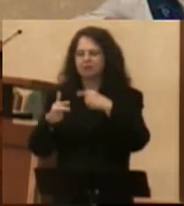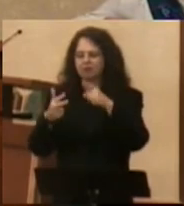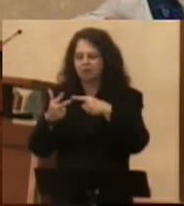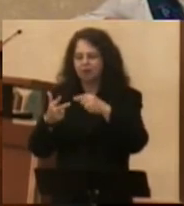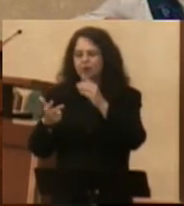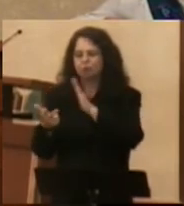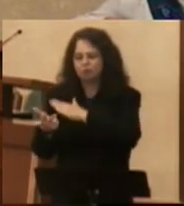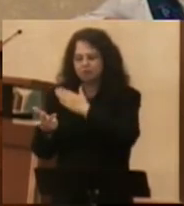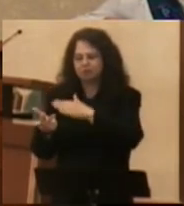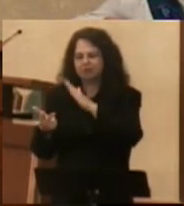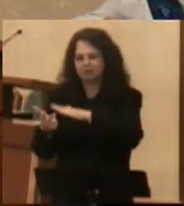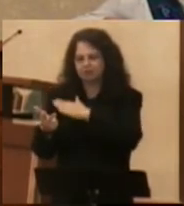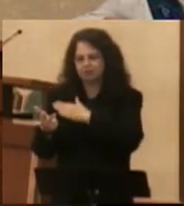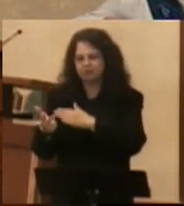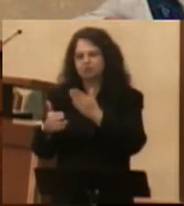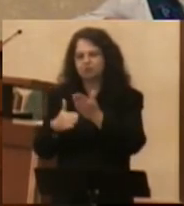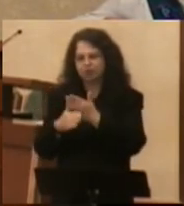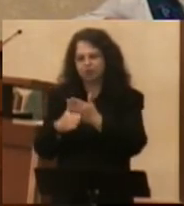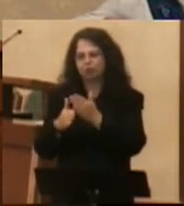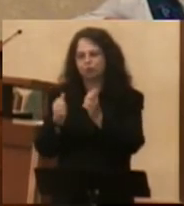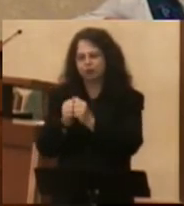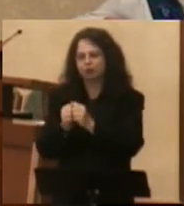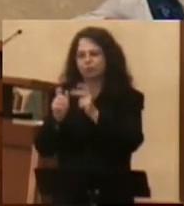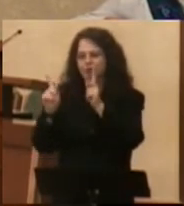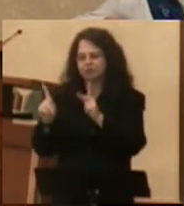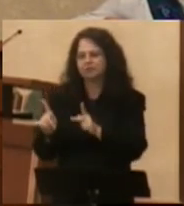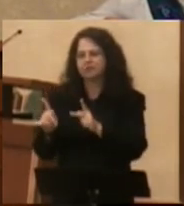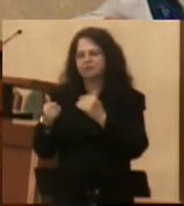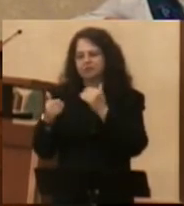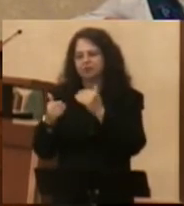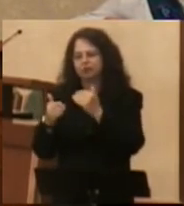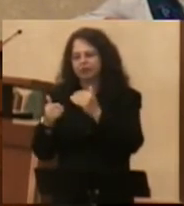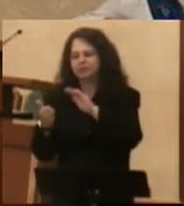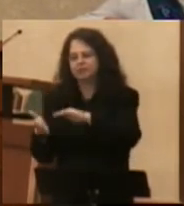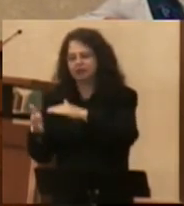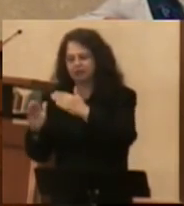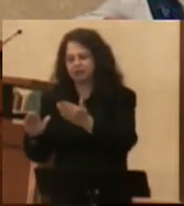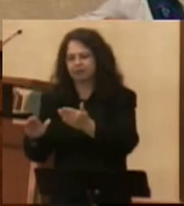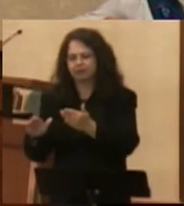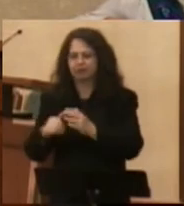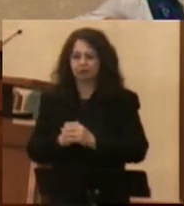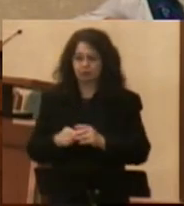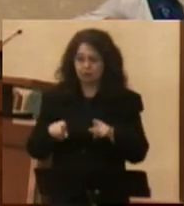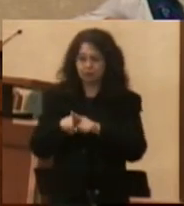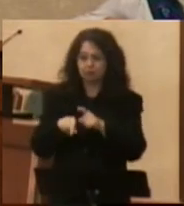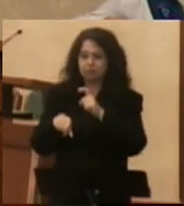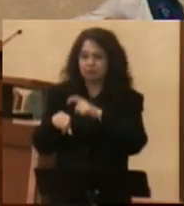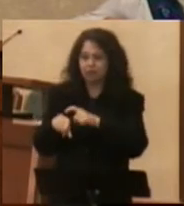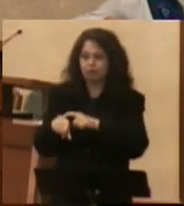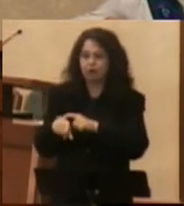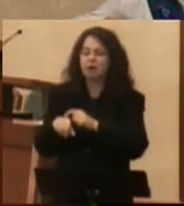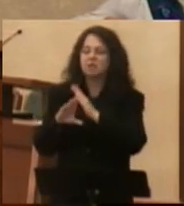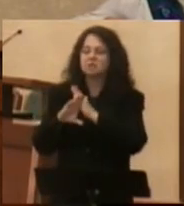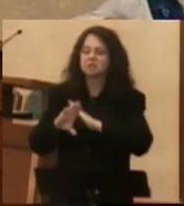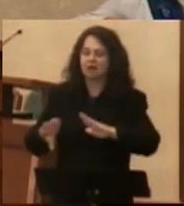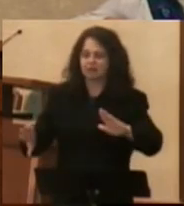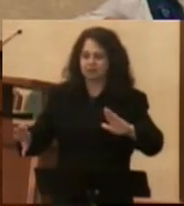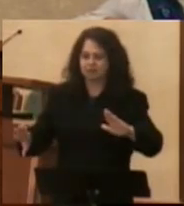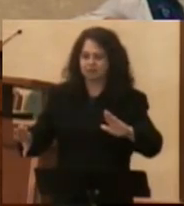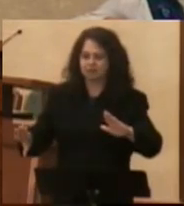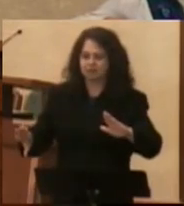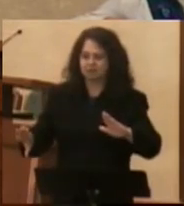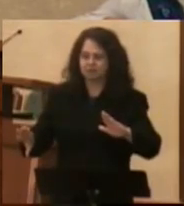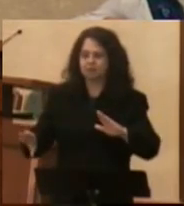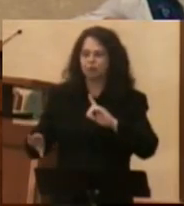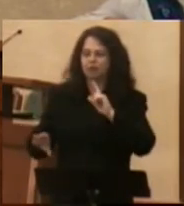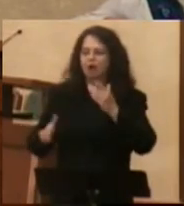It also allows for periods of silence. It offers the peace of Christ to the dying